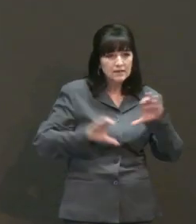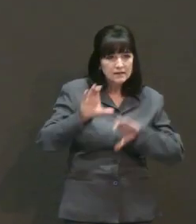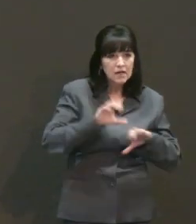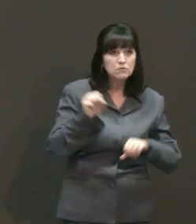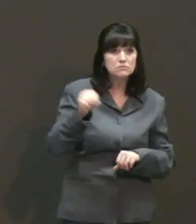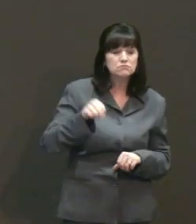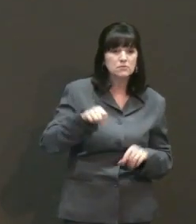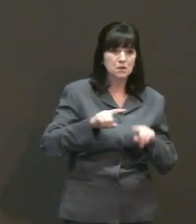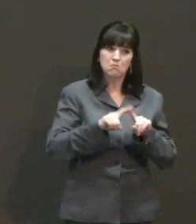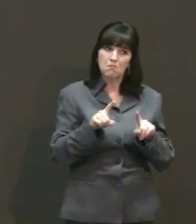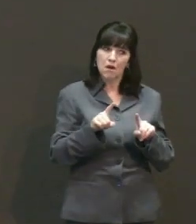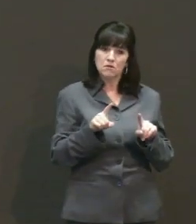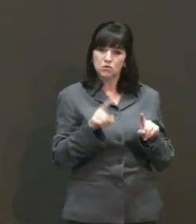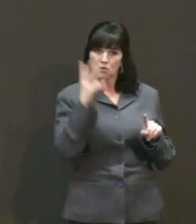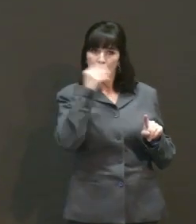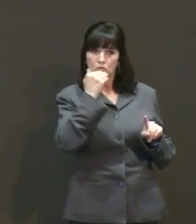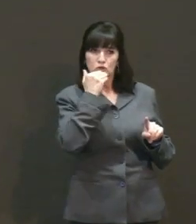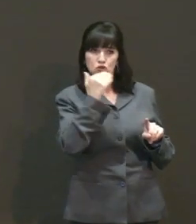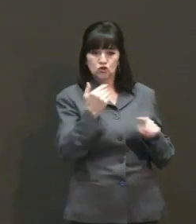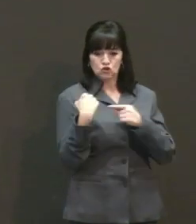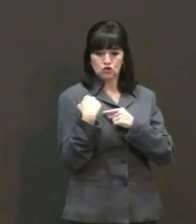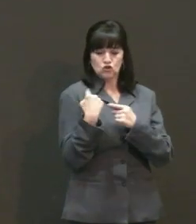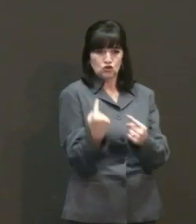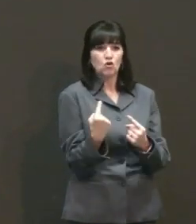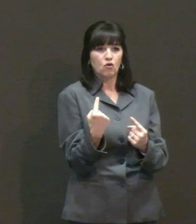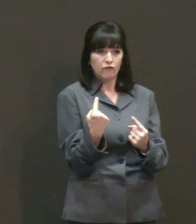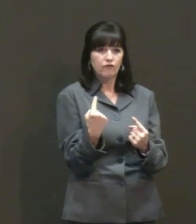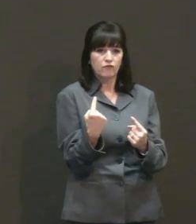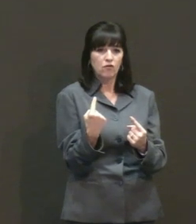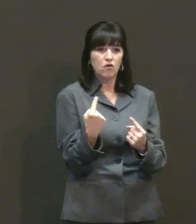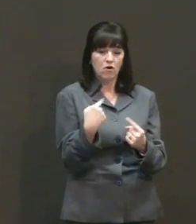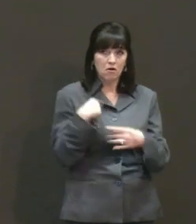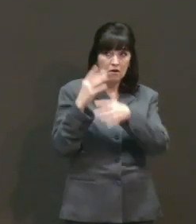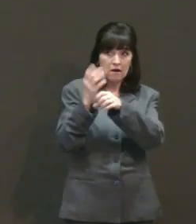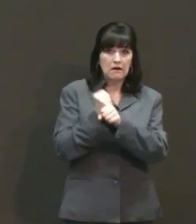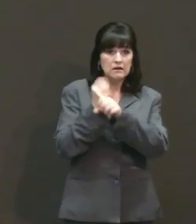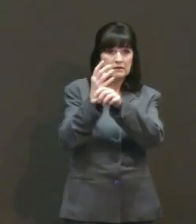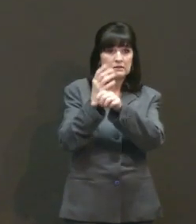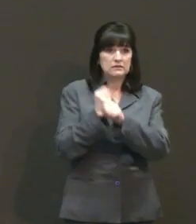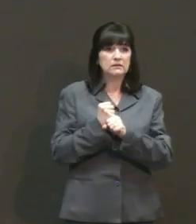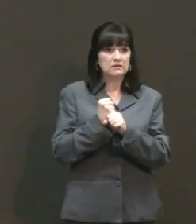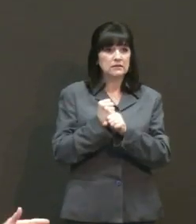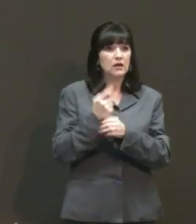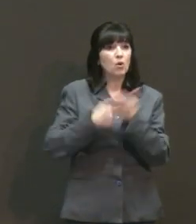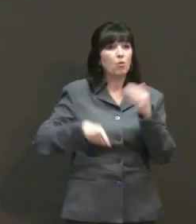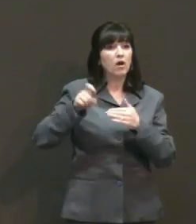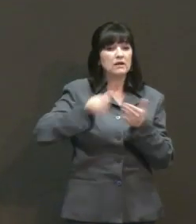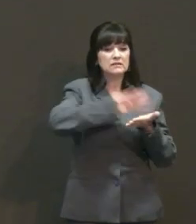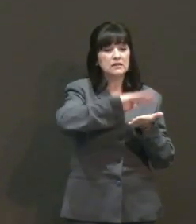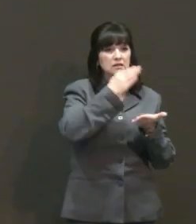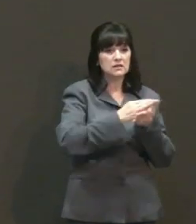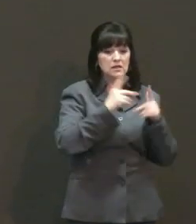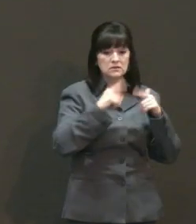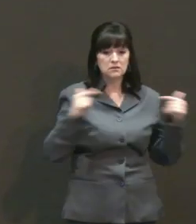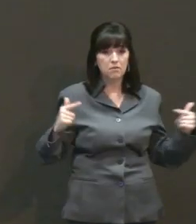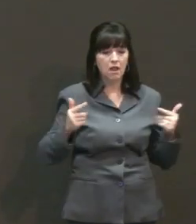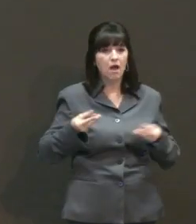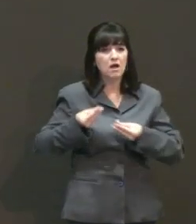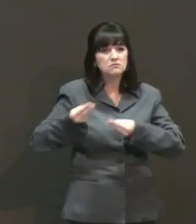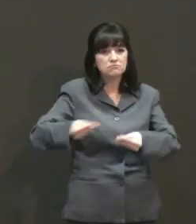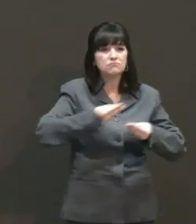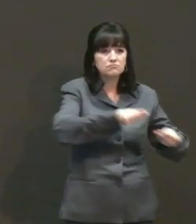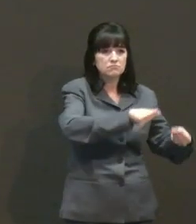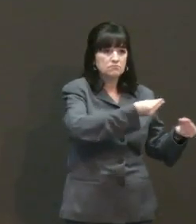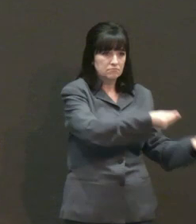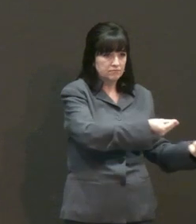but we're working on getting those supplies through our own supply chains. JJ? So, no,